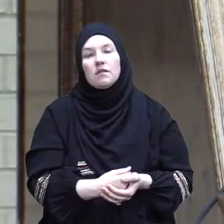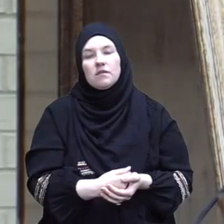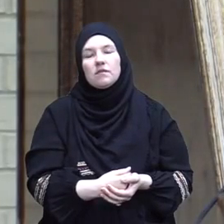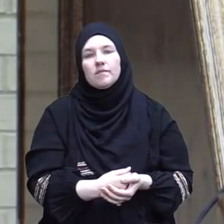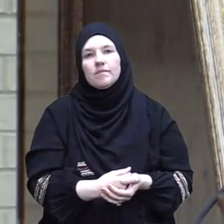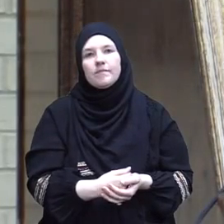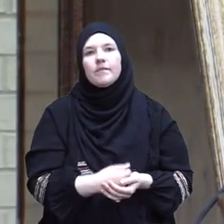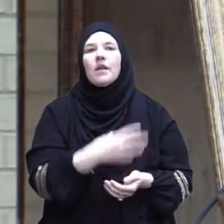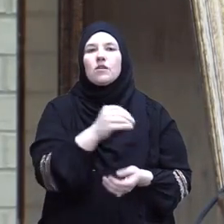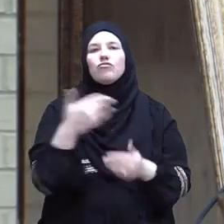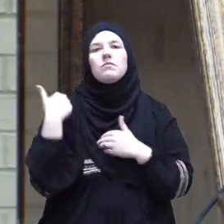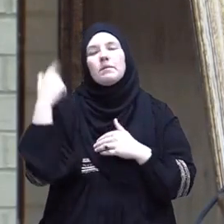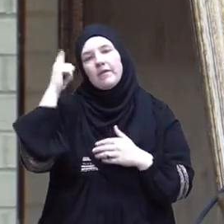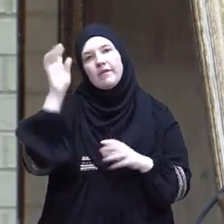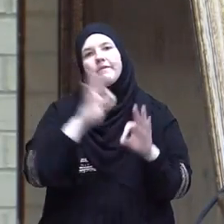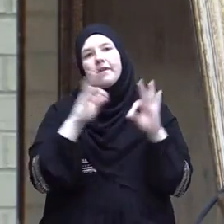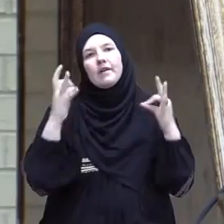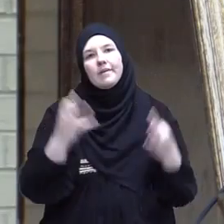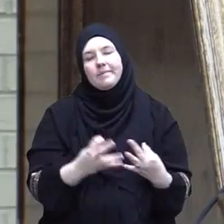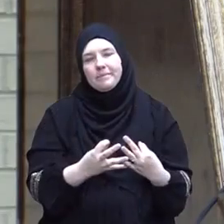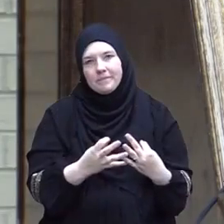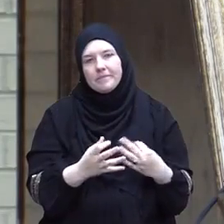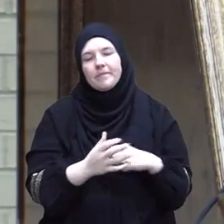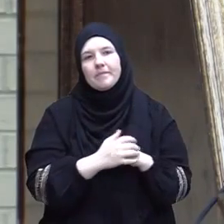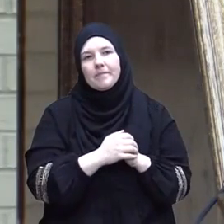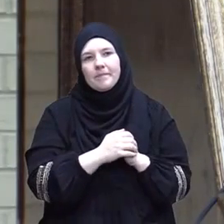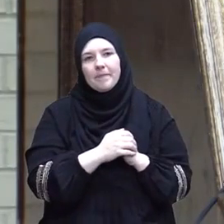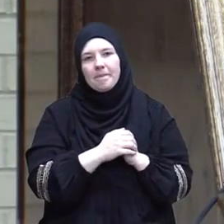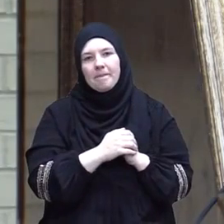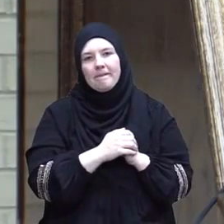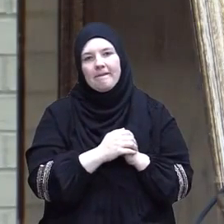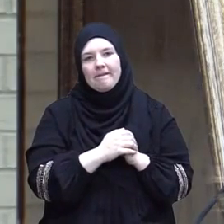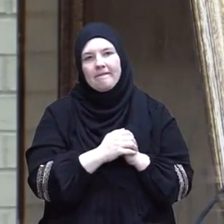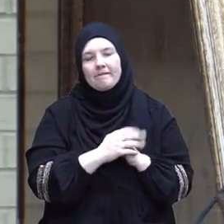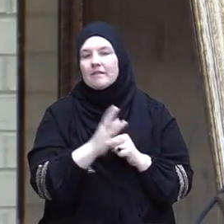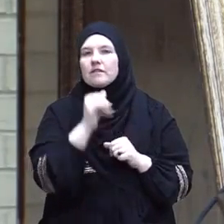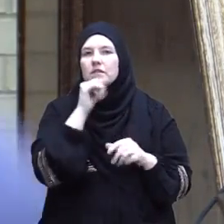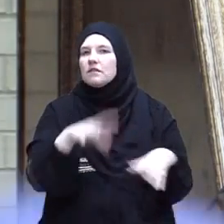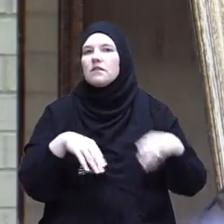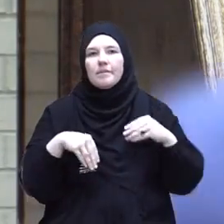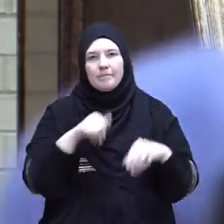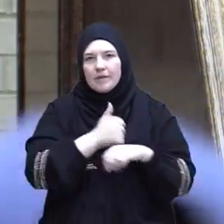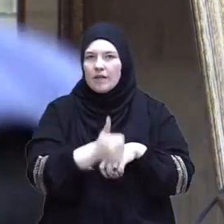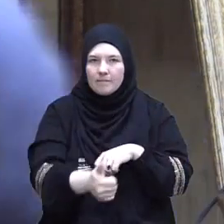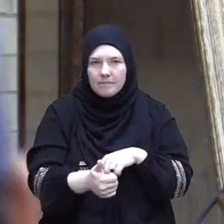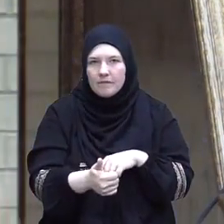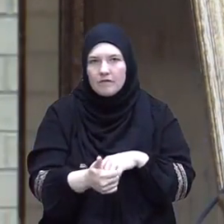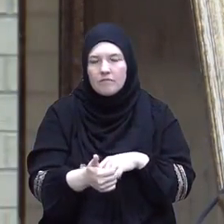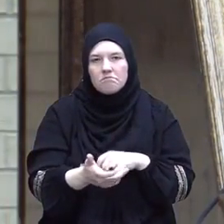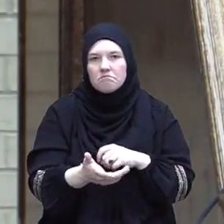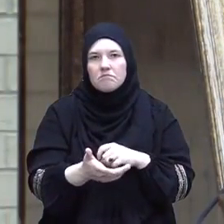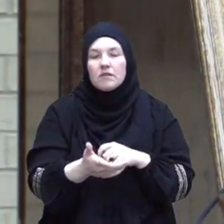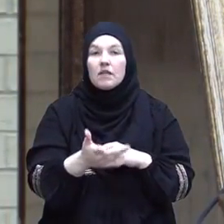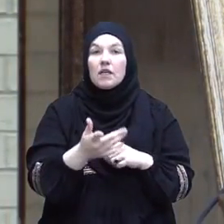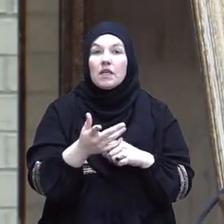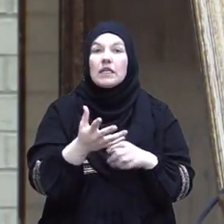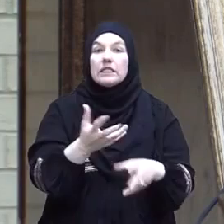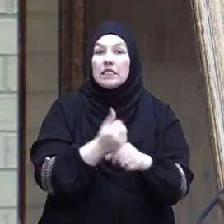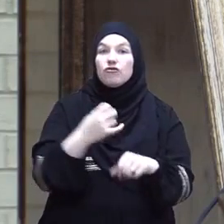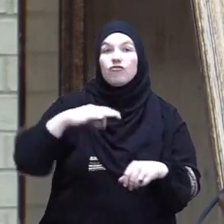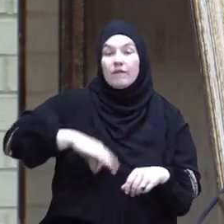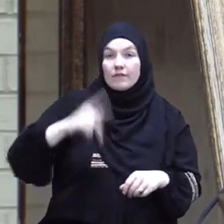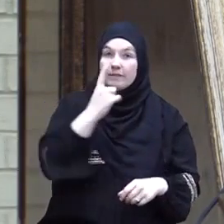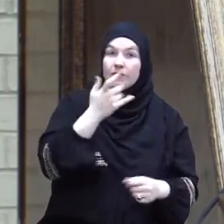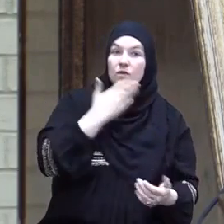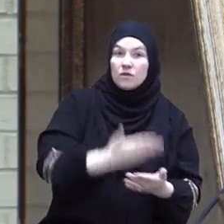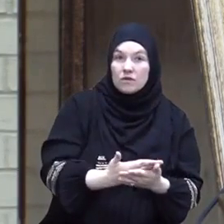for his family. Where is the responsibility? If he doesn't take blame, he will take the blame. As he takes the credit for something